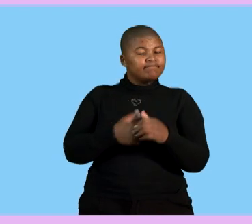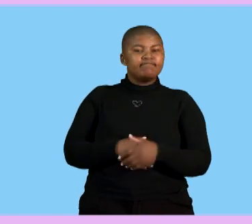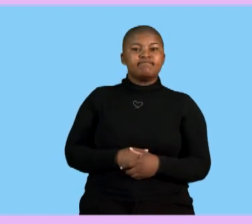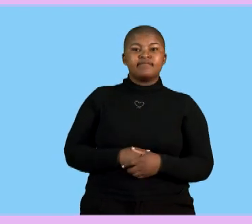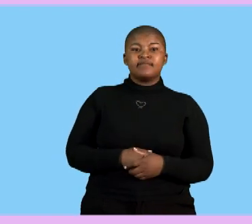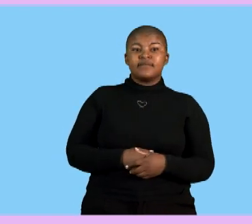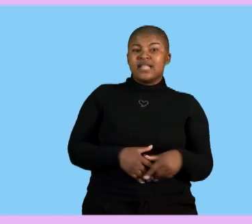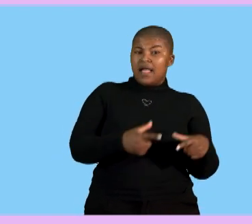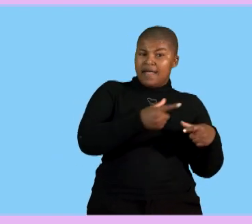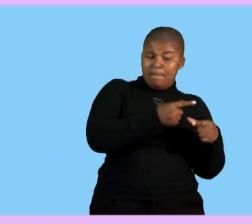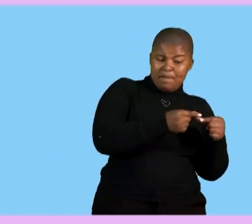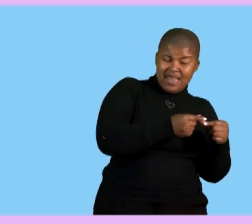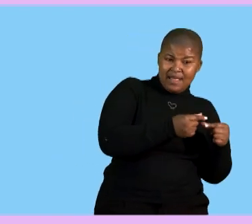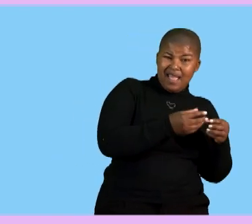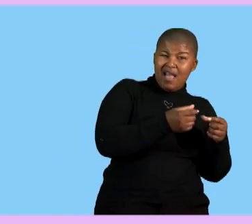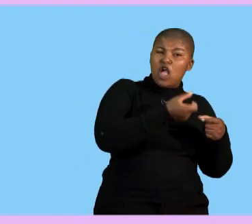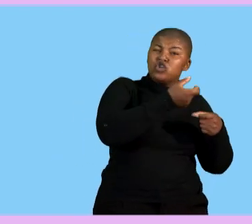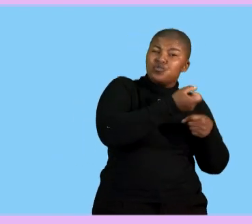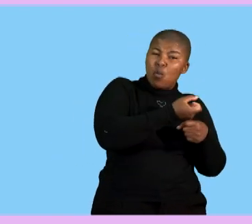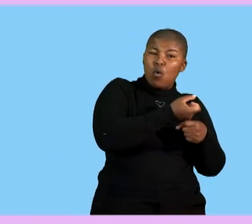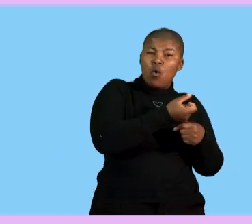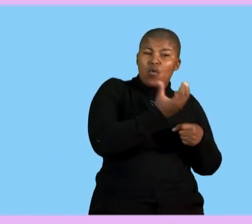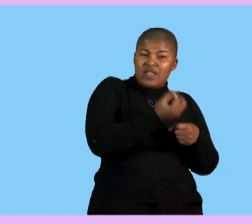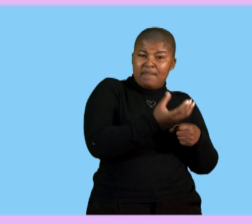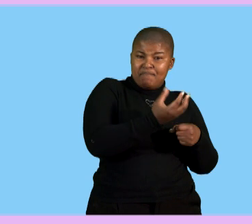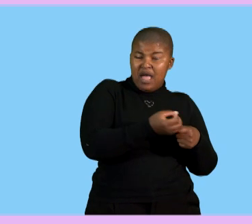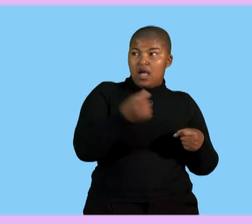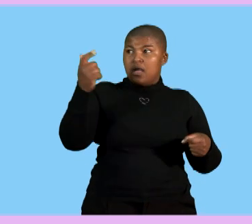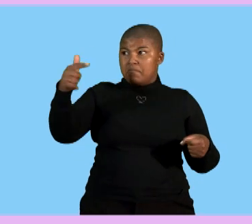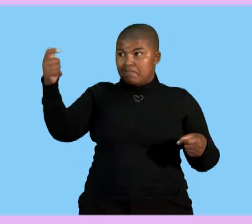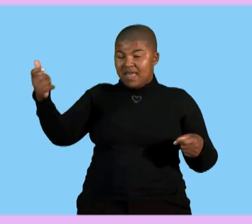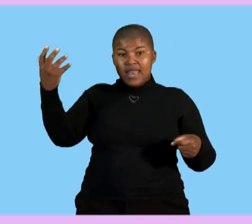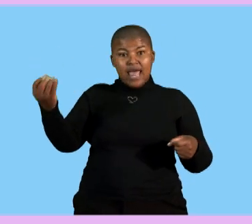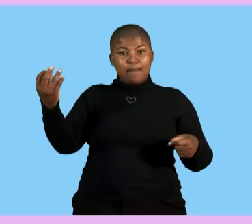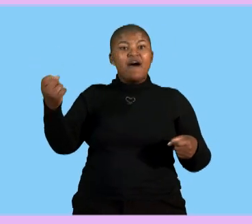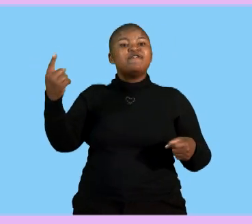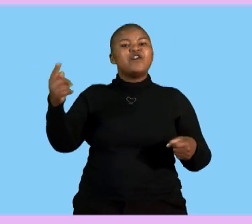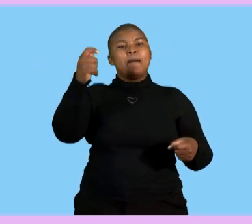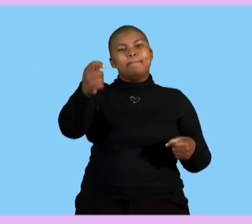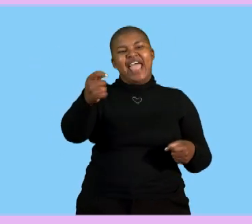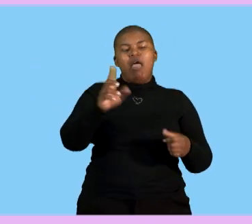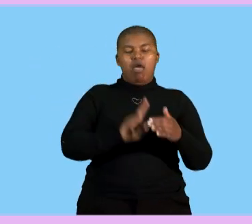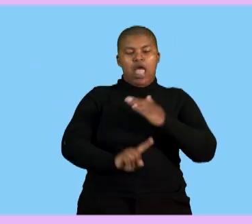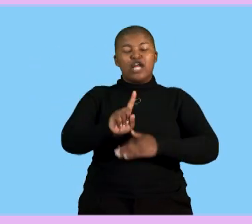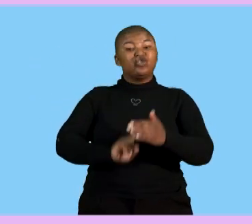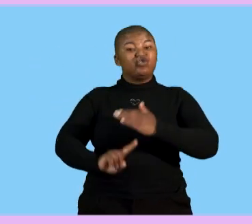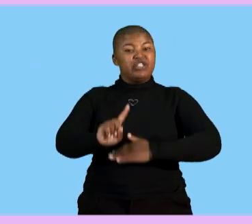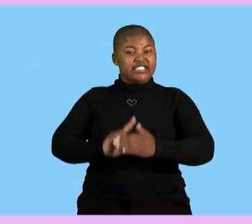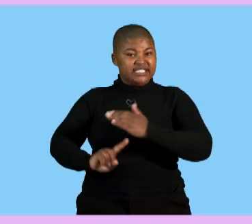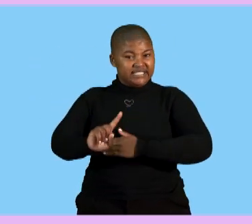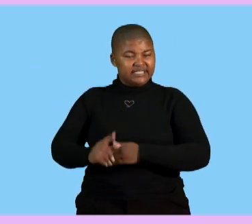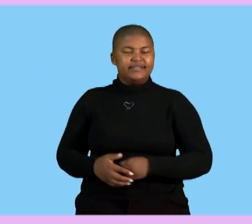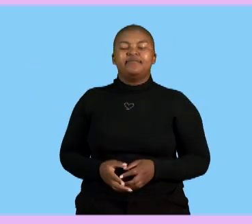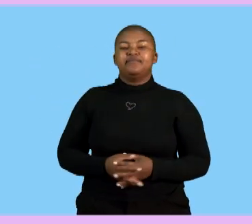Calculate the difference between the minimum and the maximum amount to be paid for